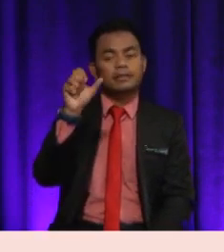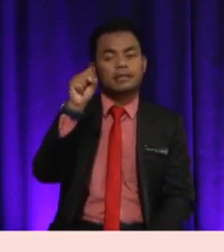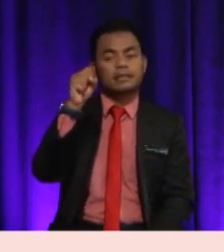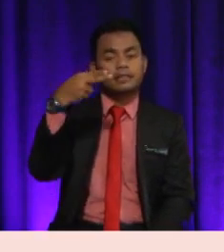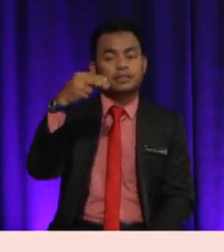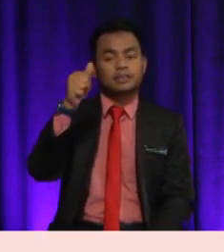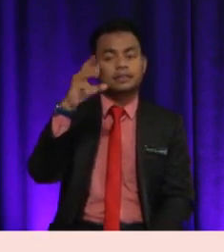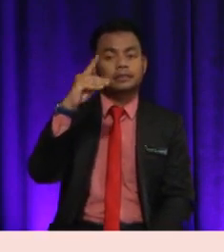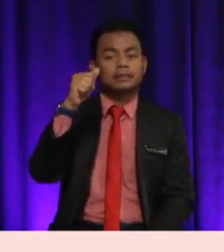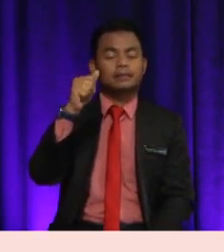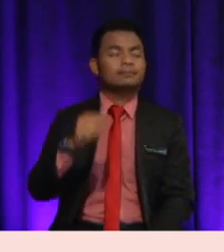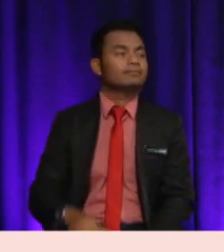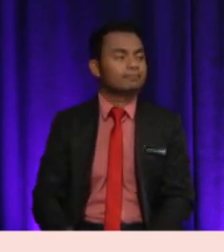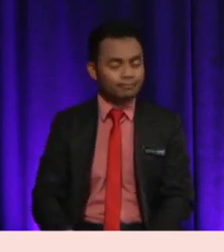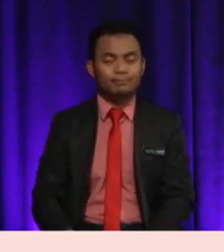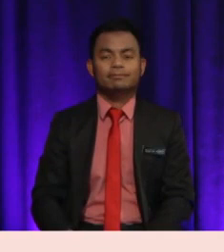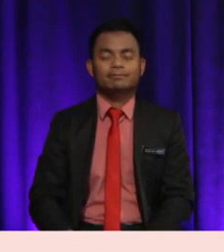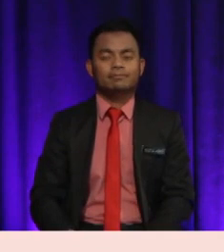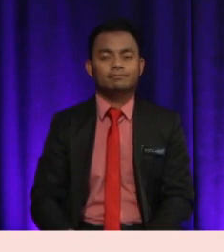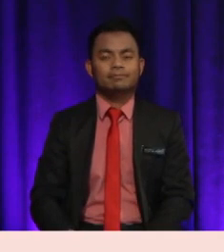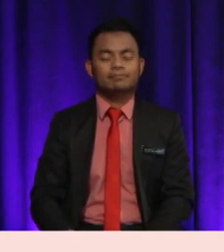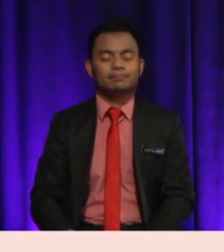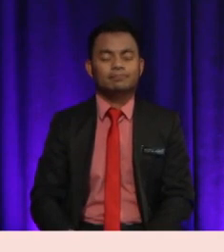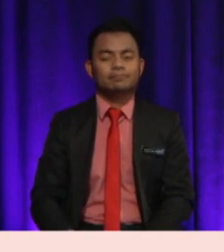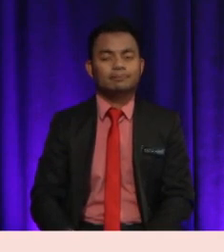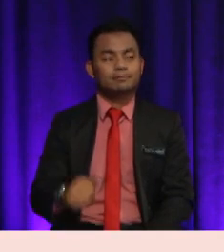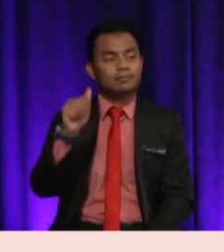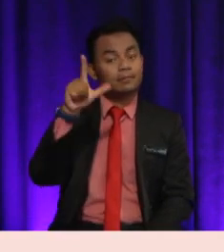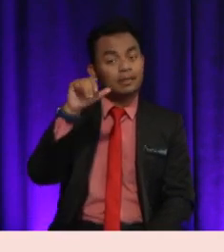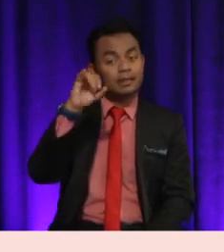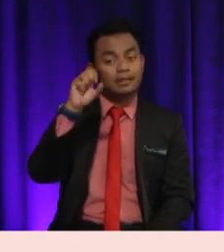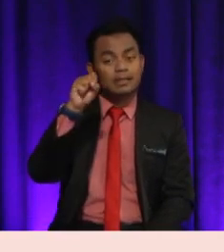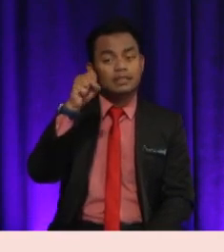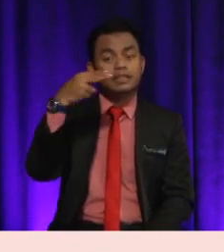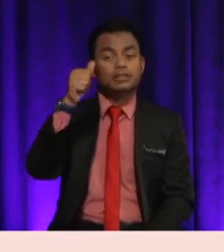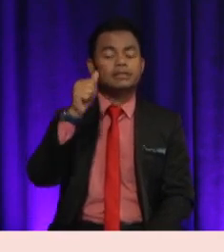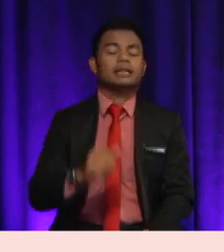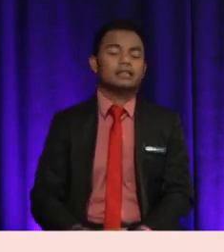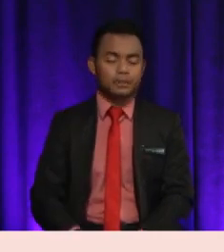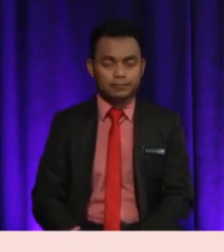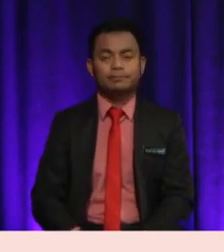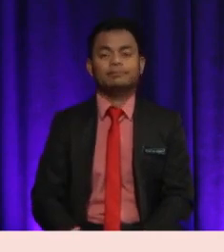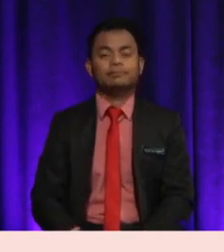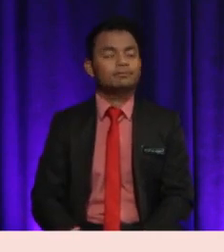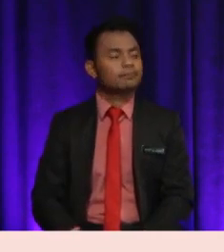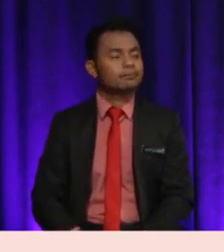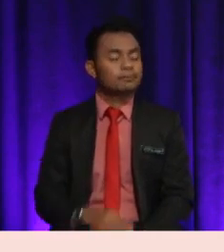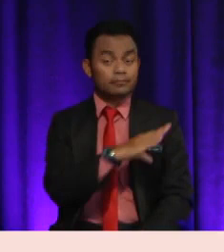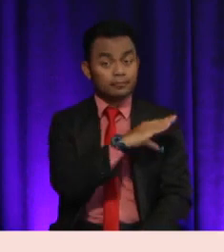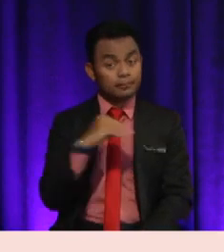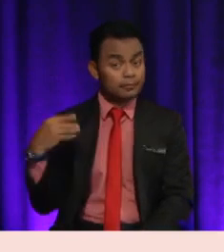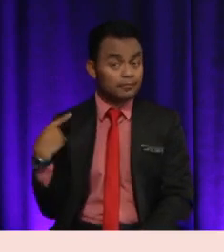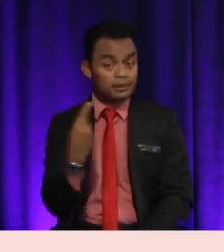Hi, Rashada. Nice to meet you. And then we have Alicia. Hi, Alicia. And then we also